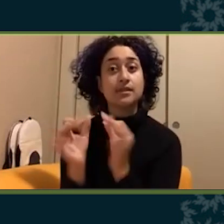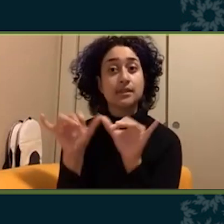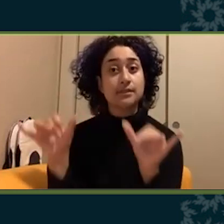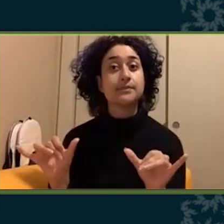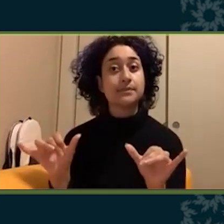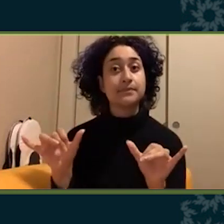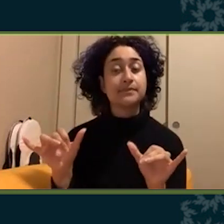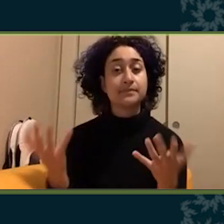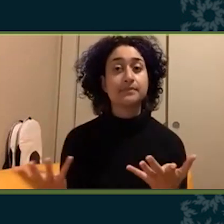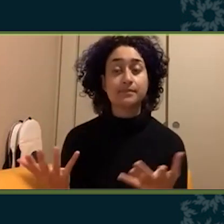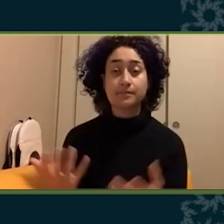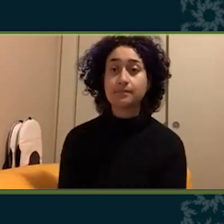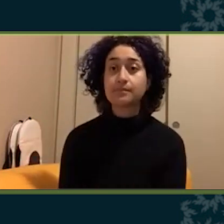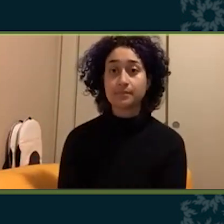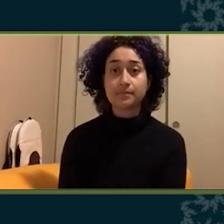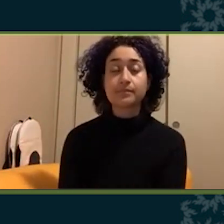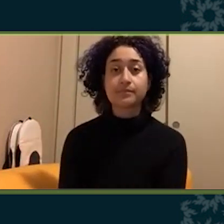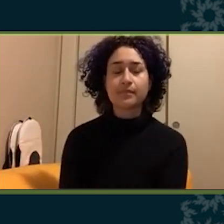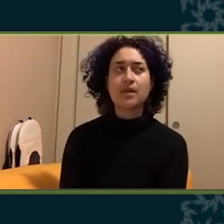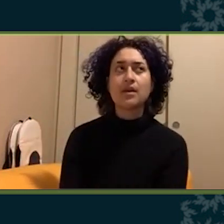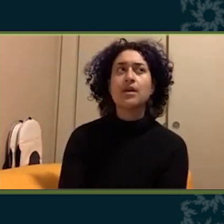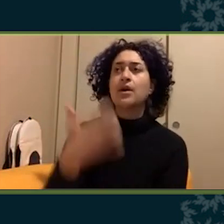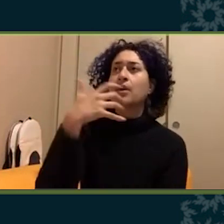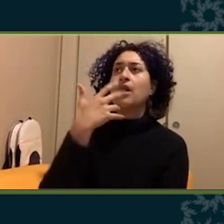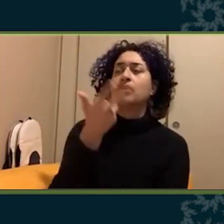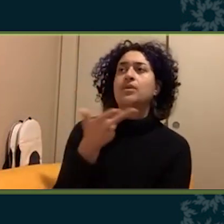Yes, yes, yes. Wow, you three.